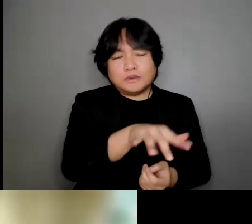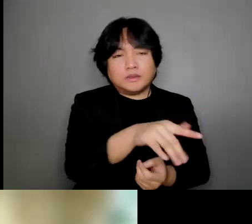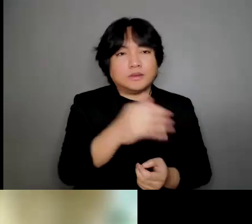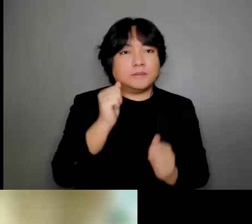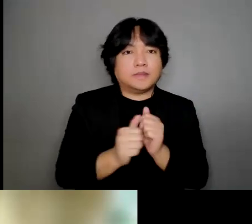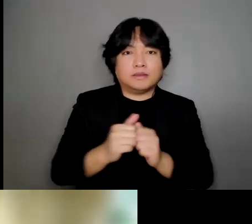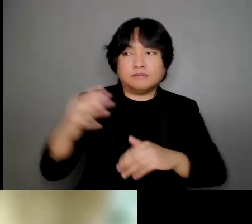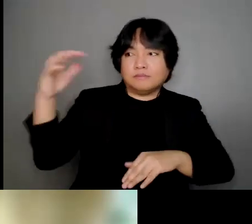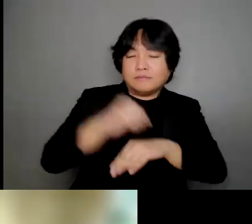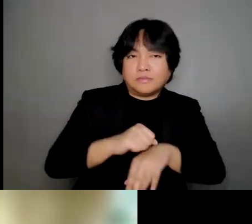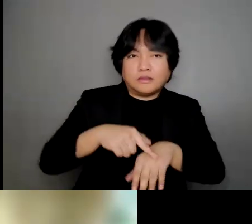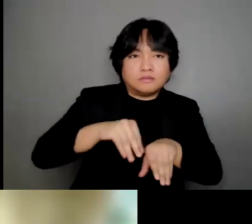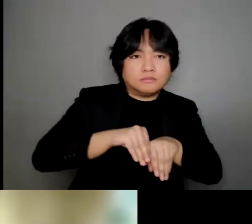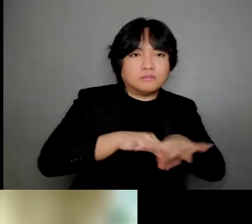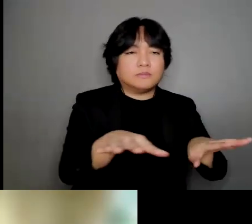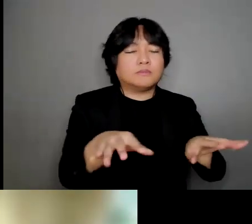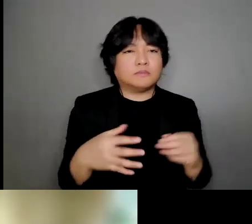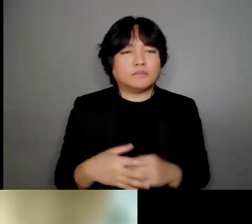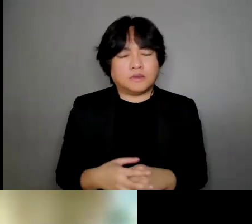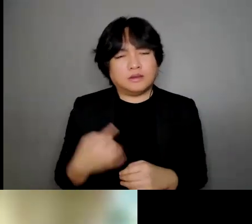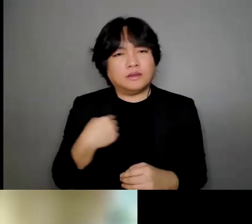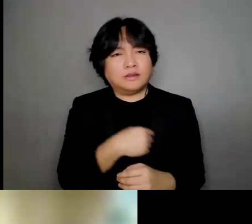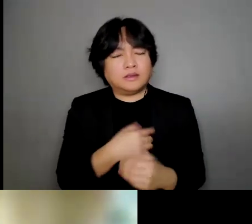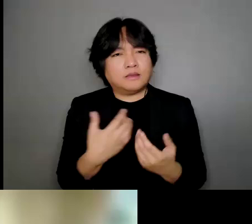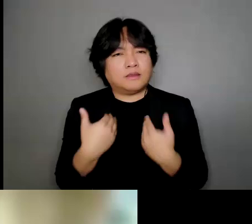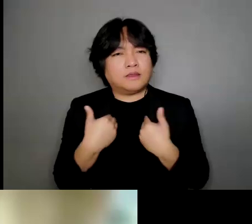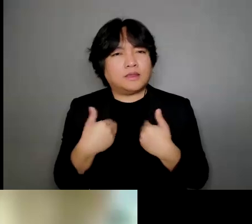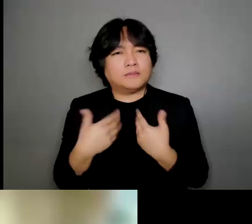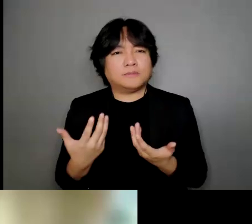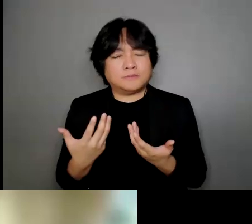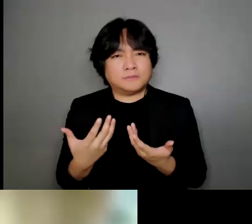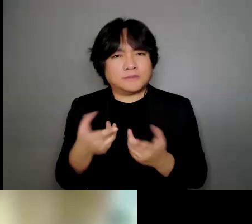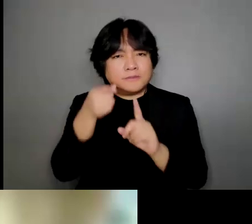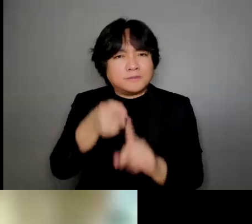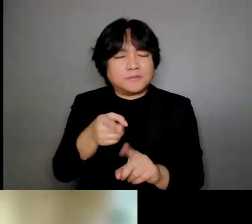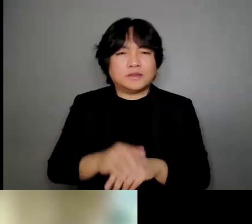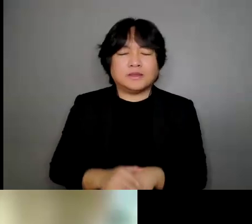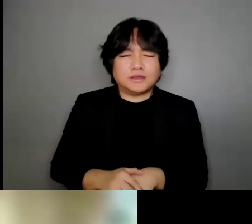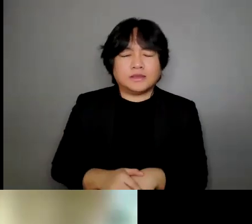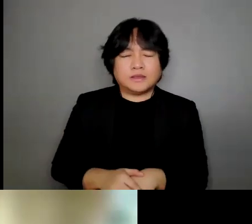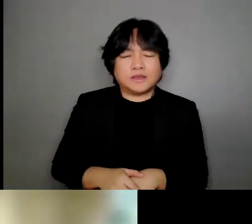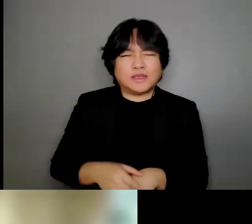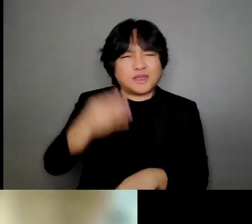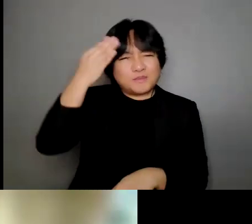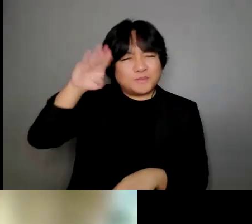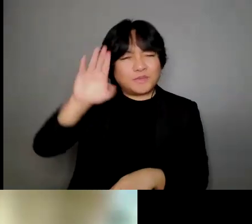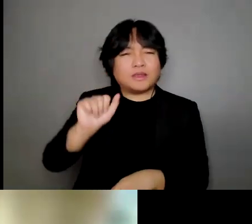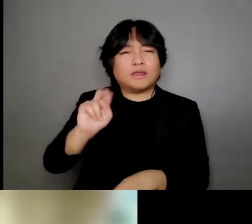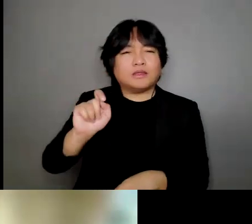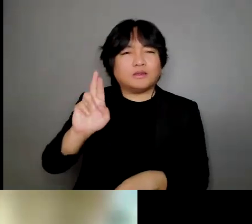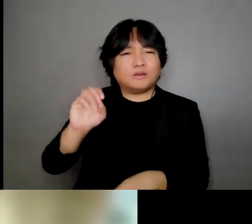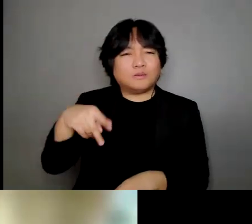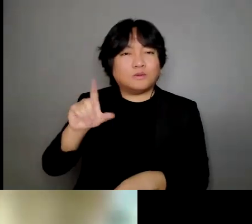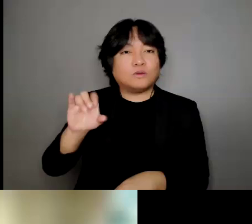coloniality thrives, we have certain fields like anthropology and statistics that are